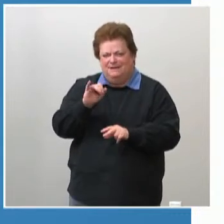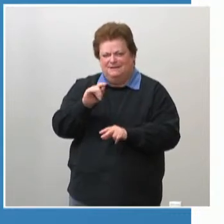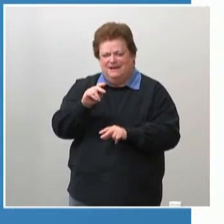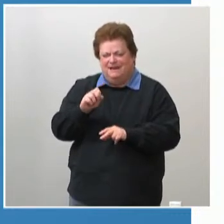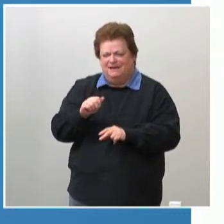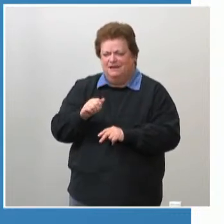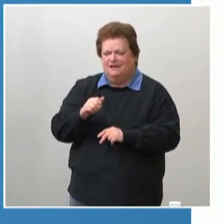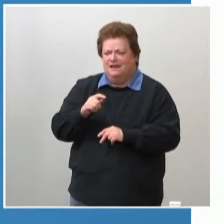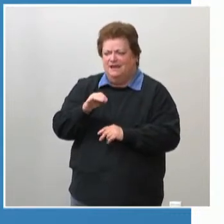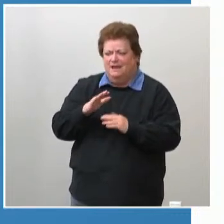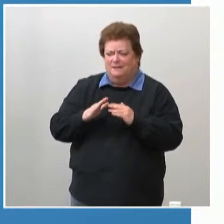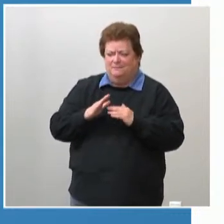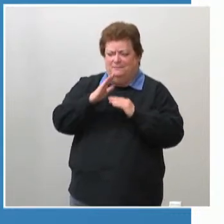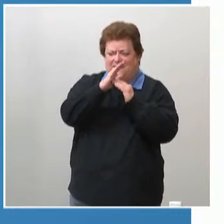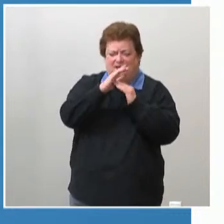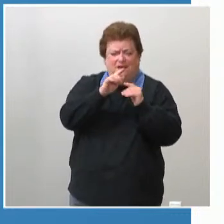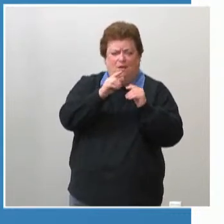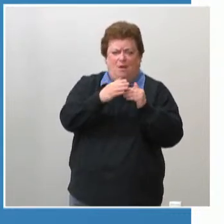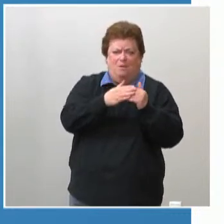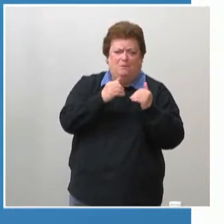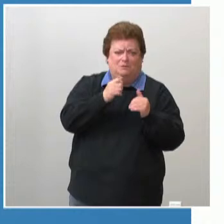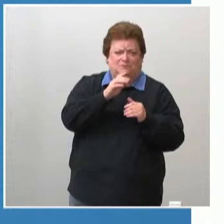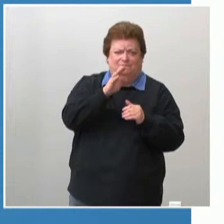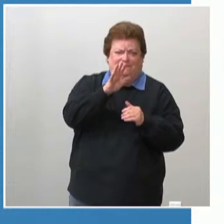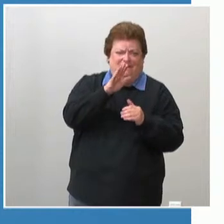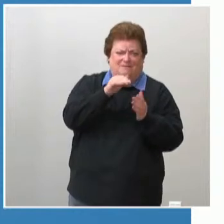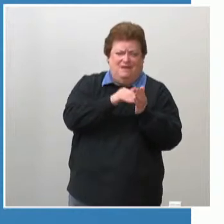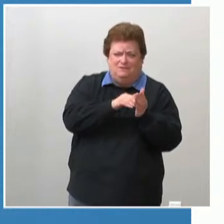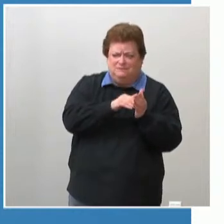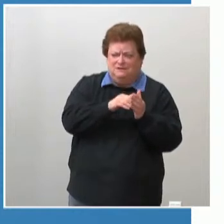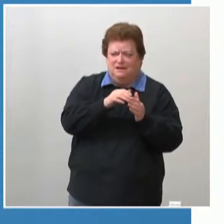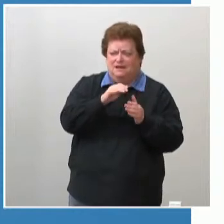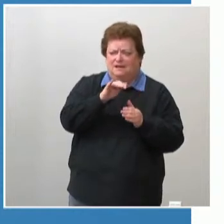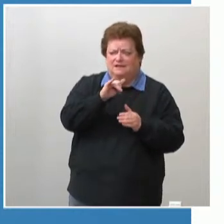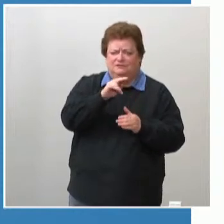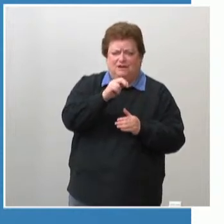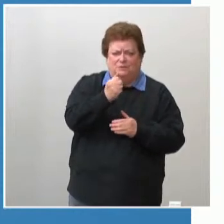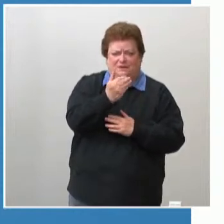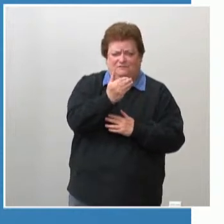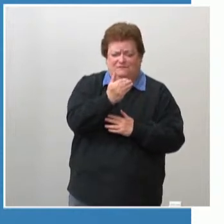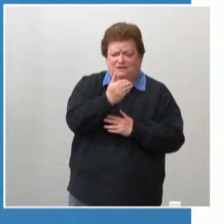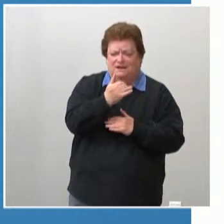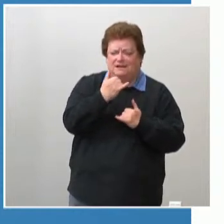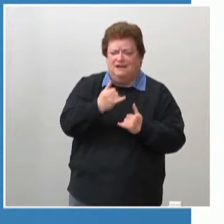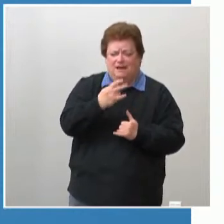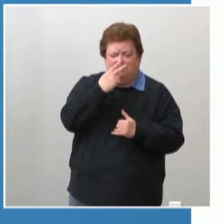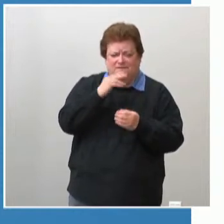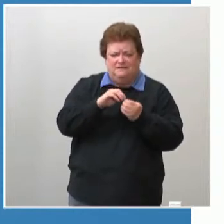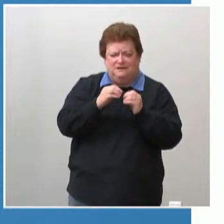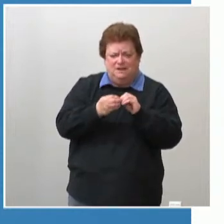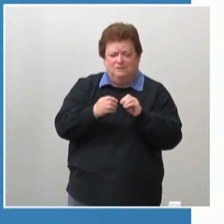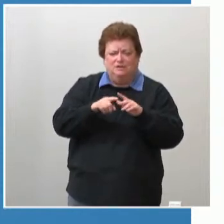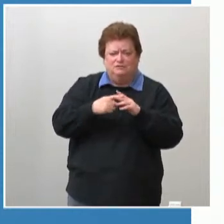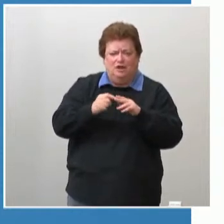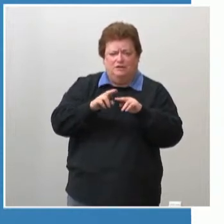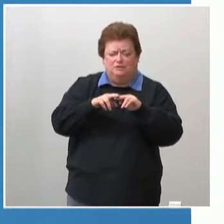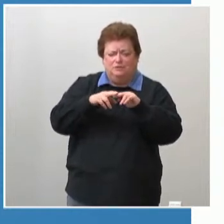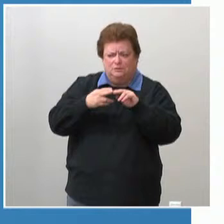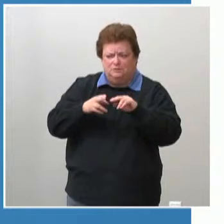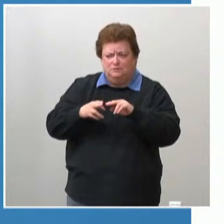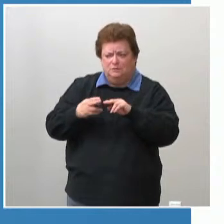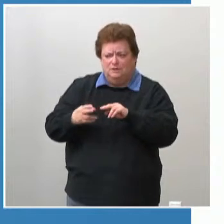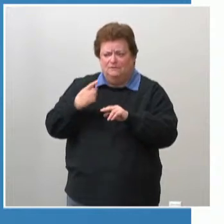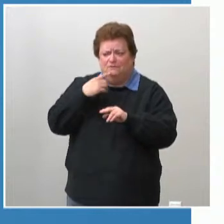After peaking at nearly 5,000 cases the week ending January 15th, we've seen the number of cases dip 4